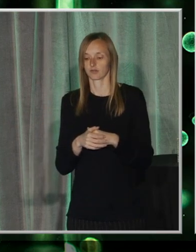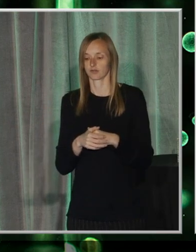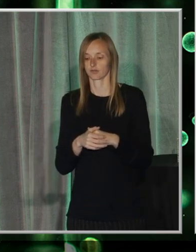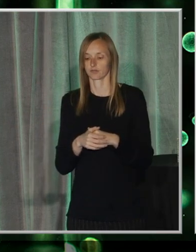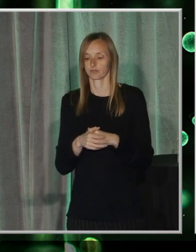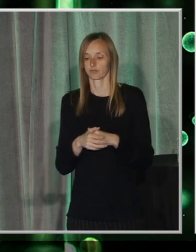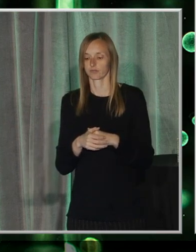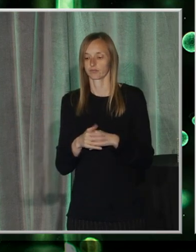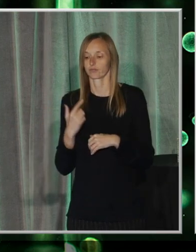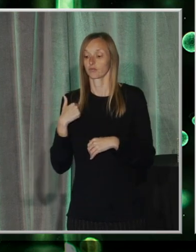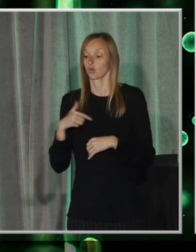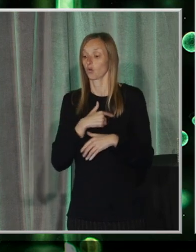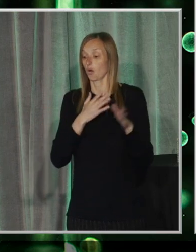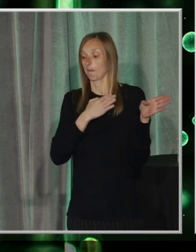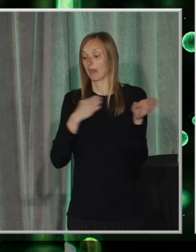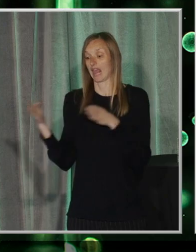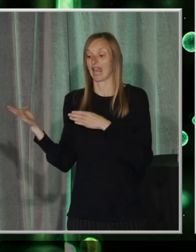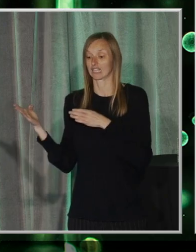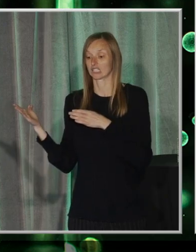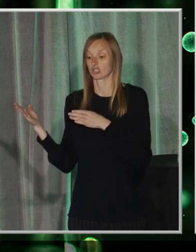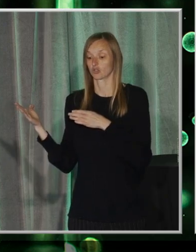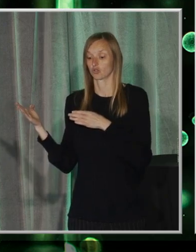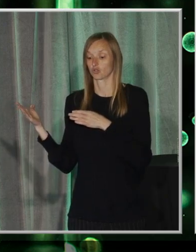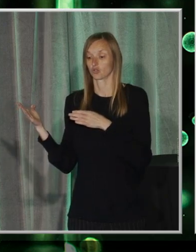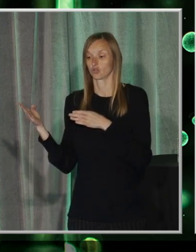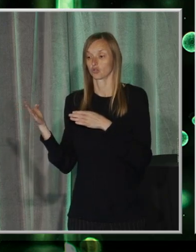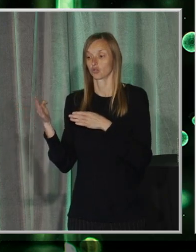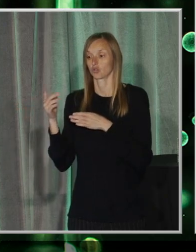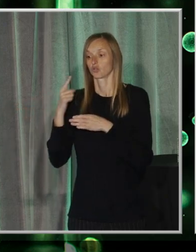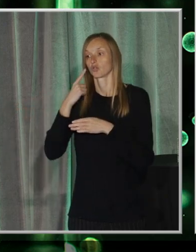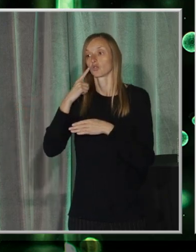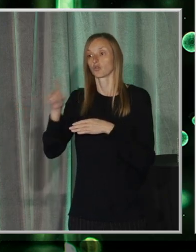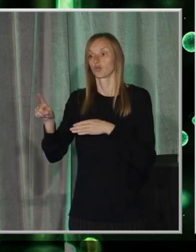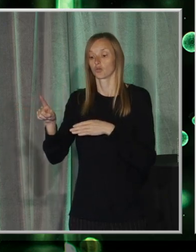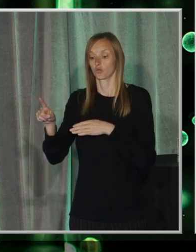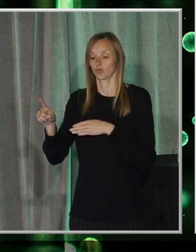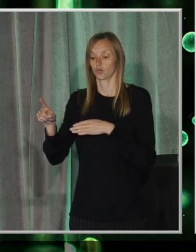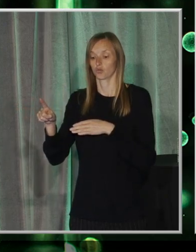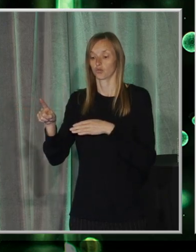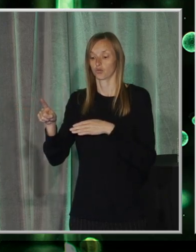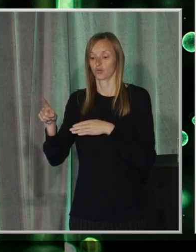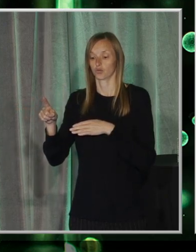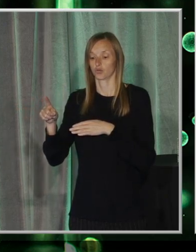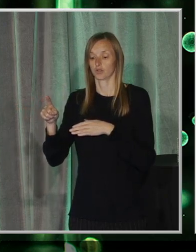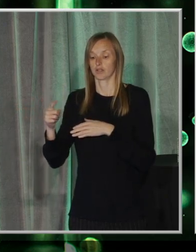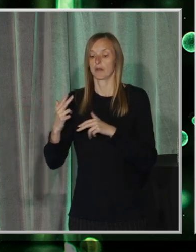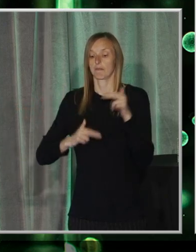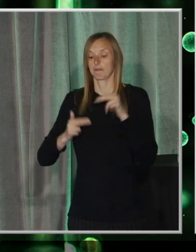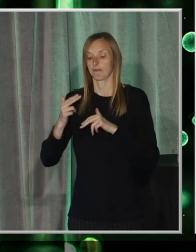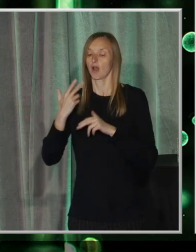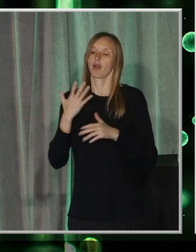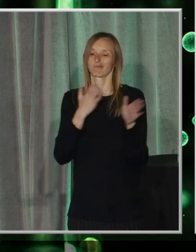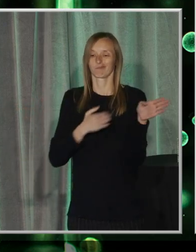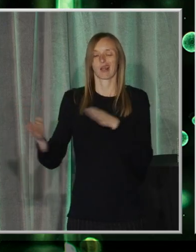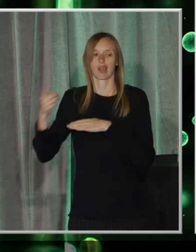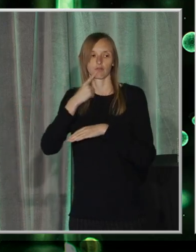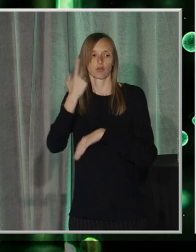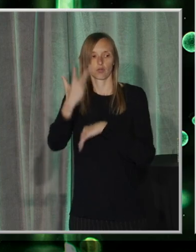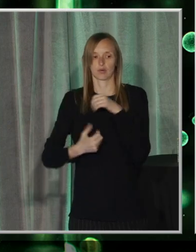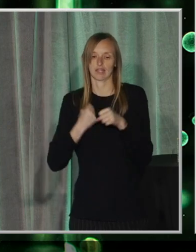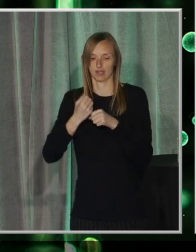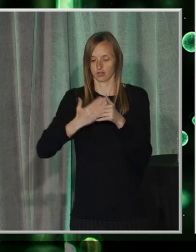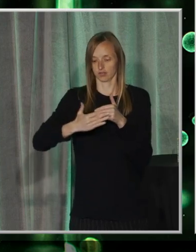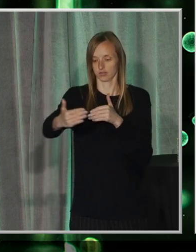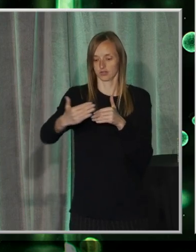So we are planning to gain our main action plan is for 3 years. One will be operating